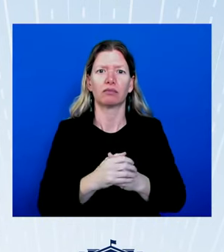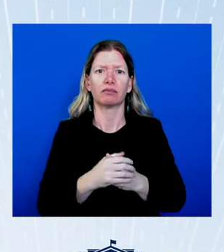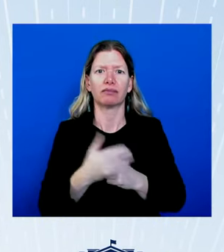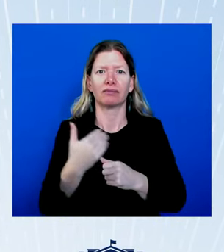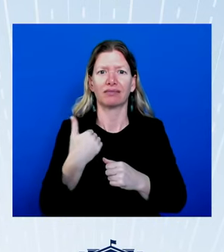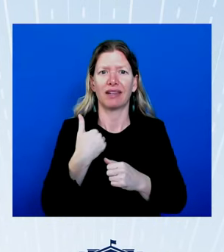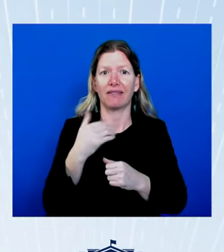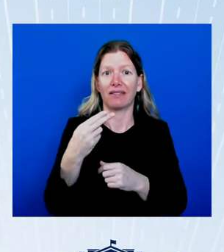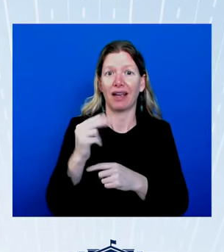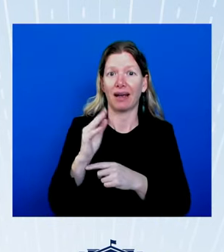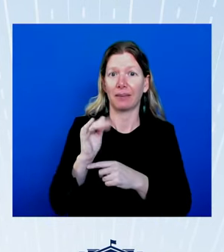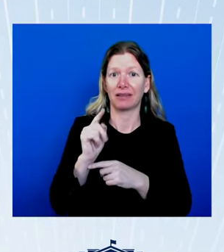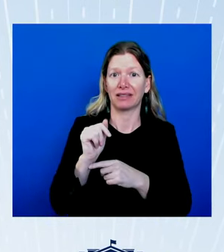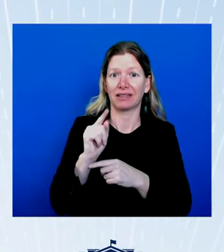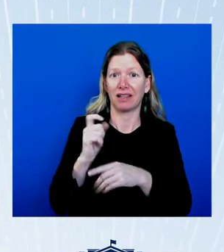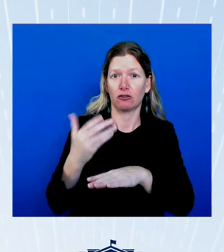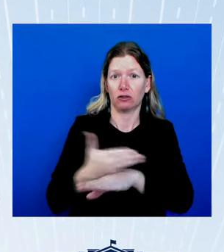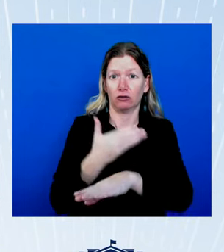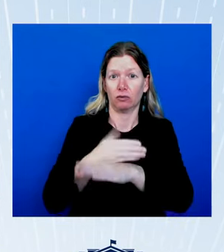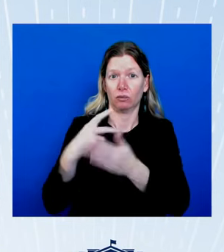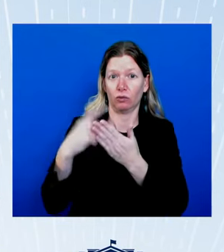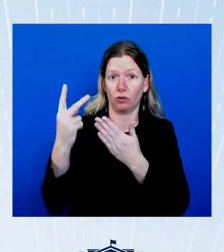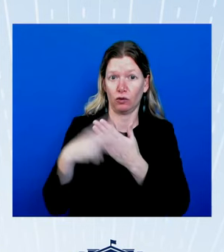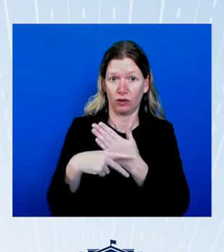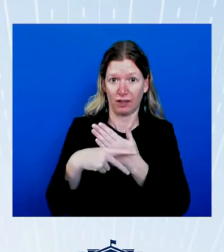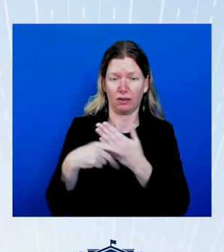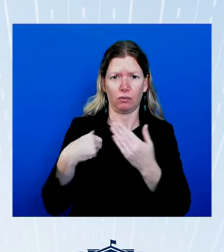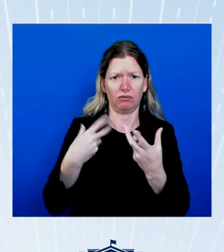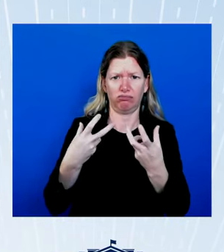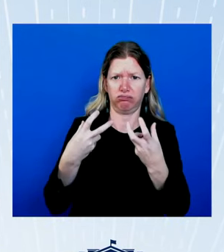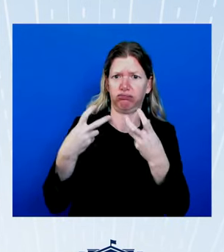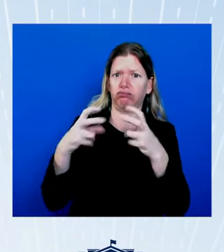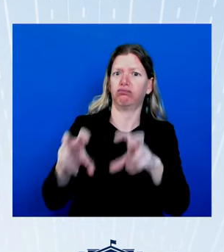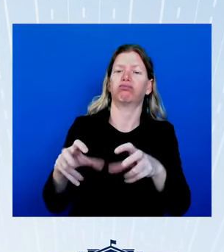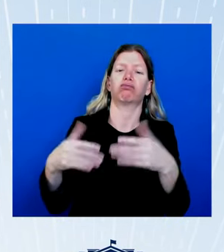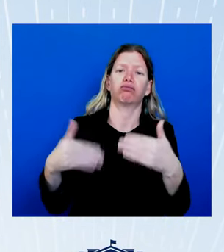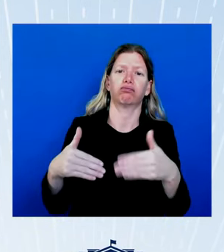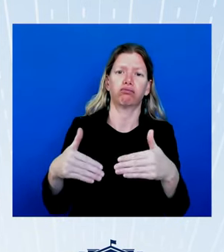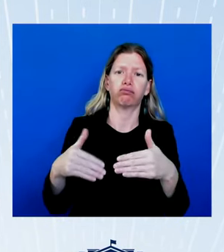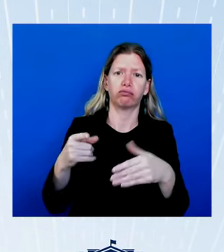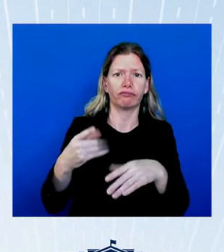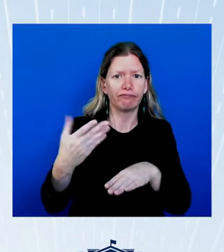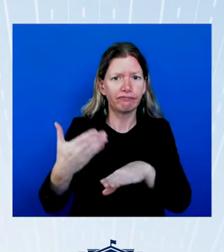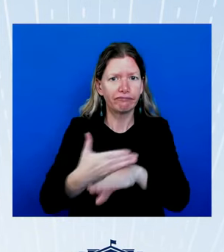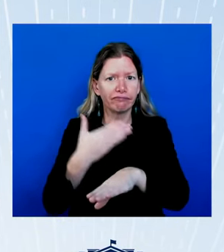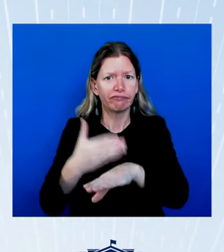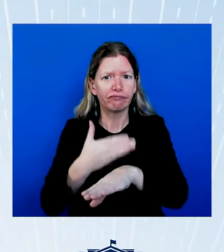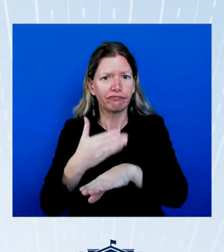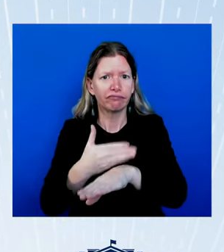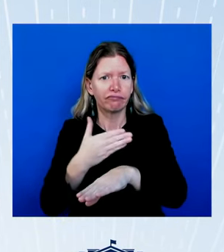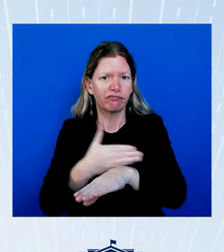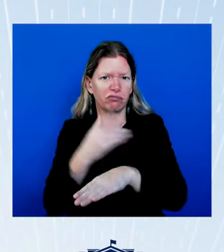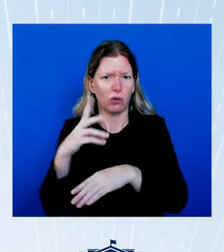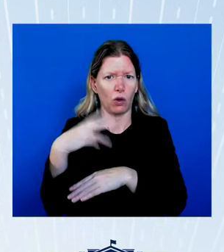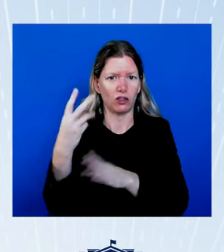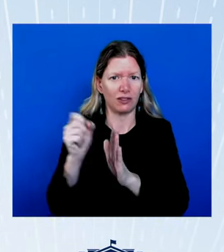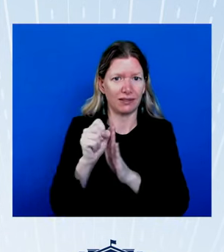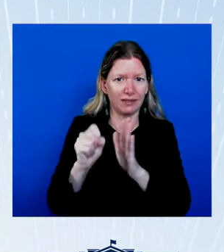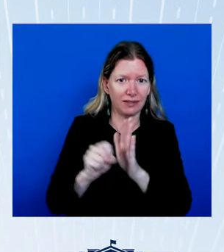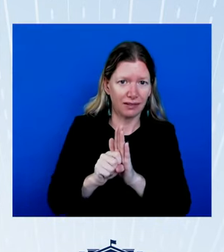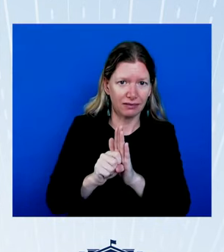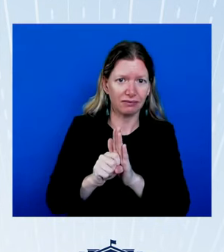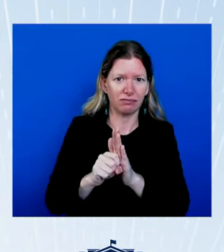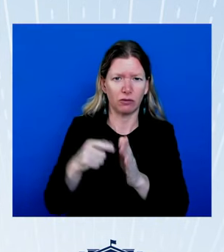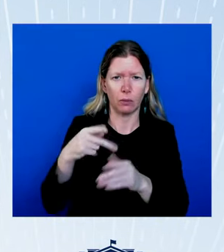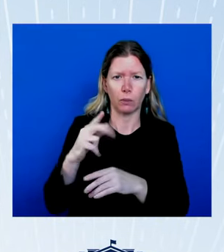area of Puget Sound in Washington State. And through a separate habitat restoration funding stream for underserved communities, we were able to